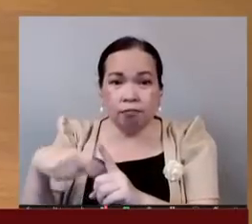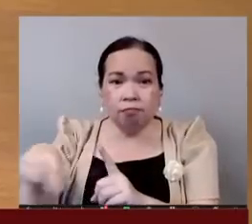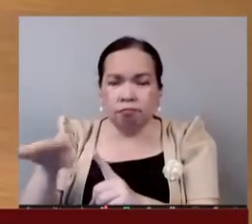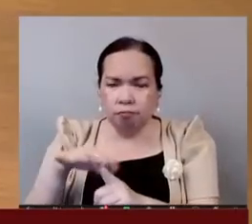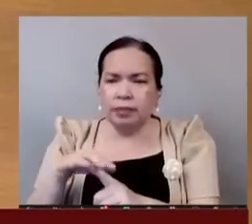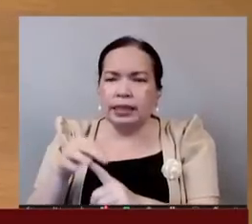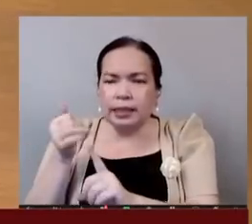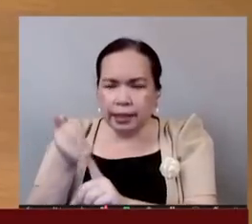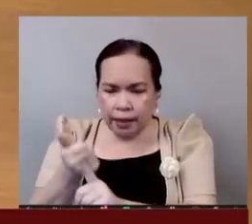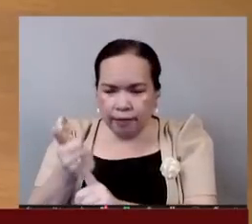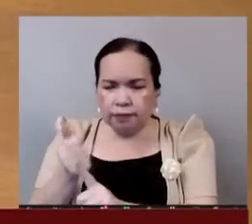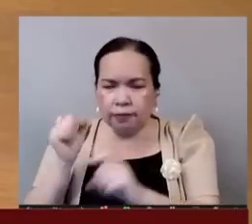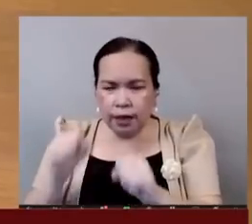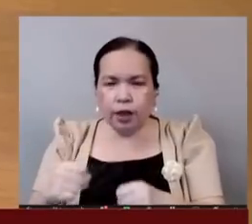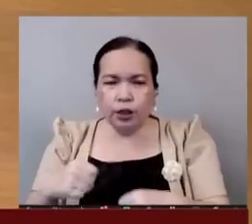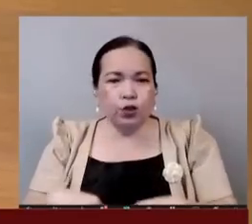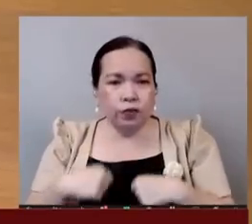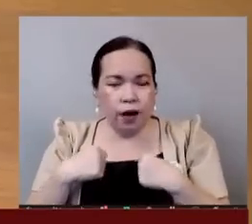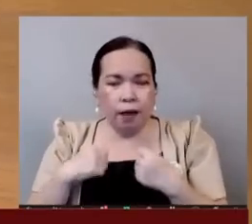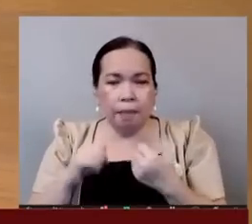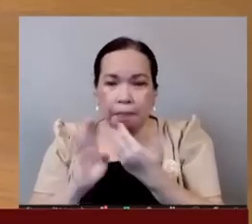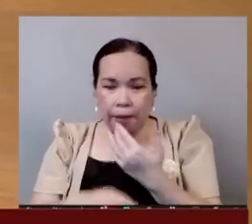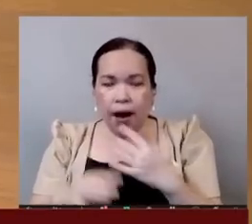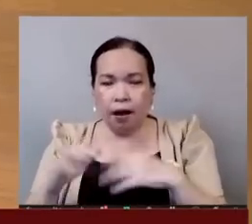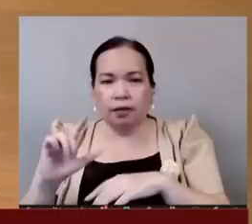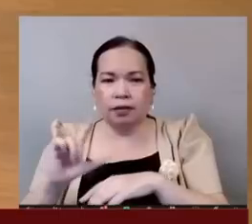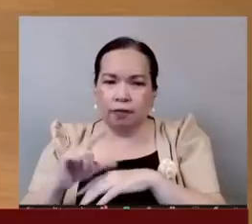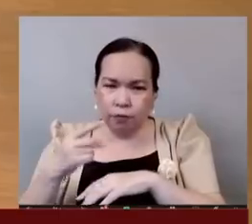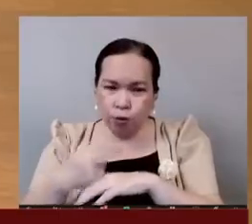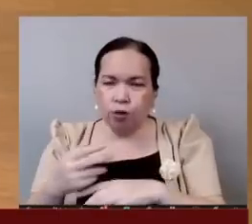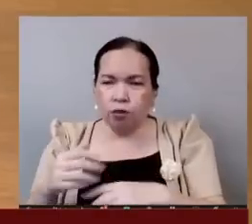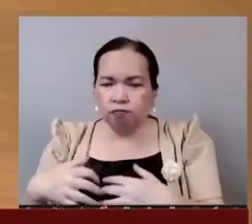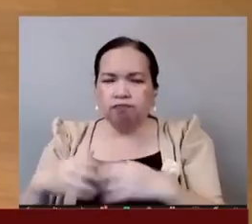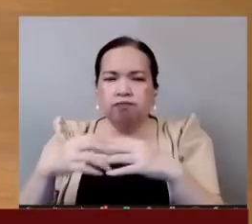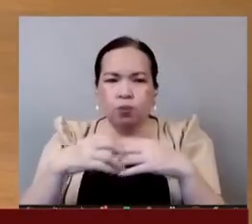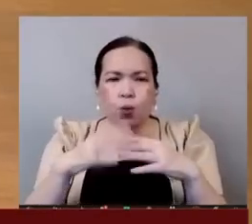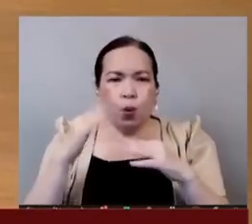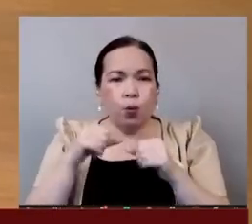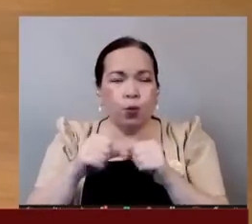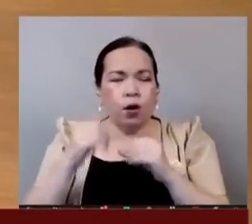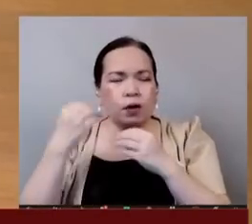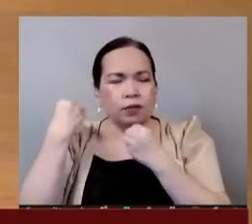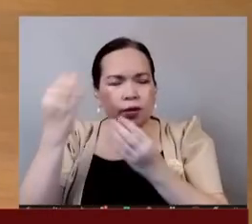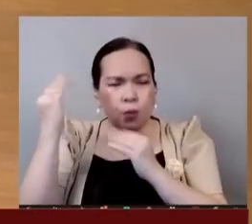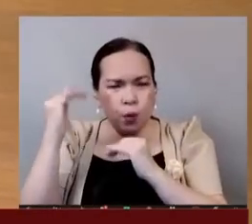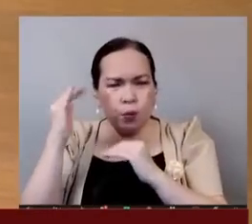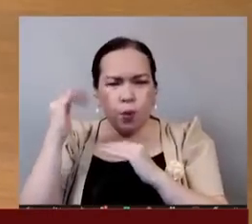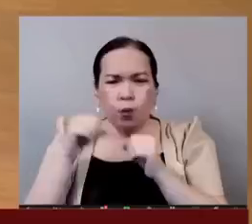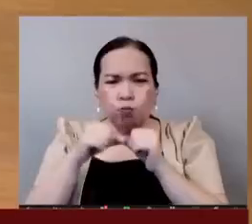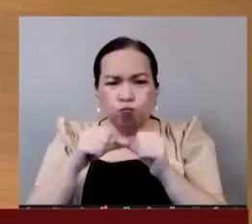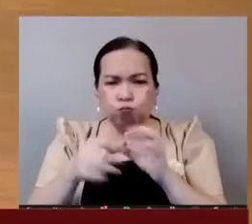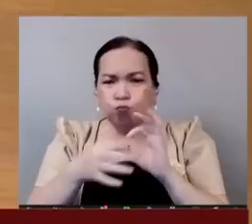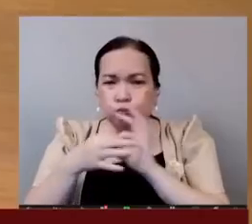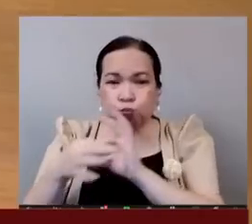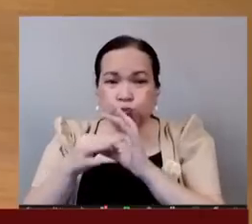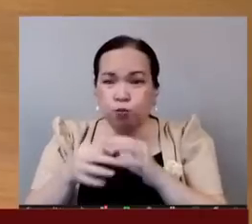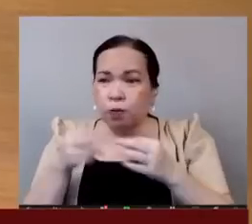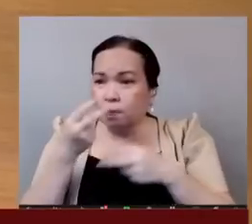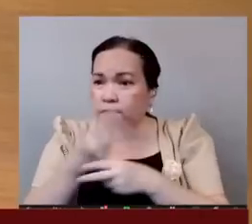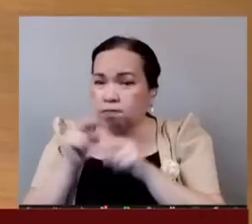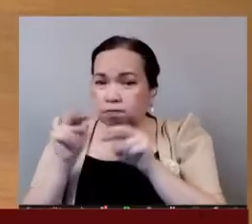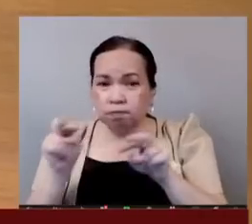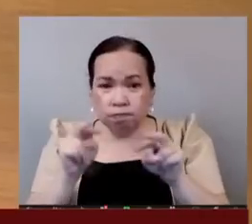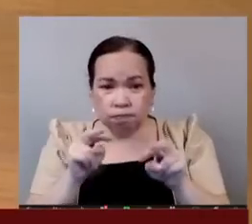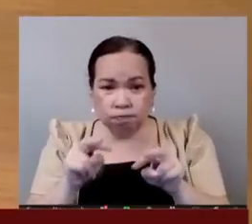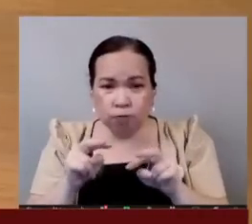muli. Naway mamayani ang pag-asa, naway magpatuloy ang pagkakaisa, pagmamatyag at